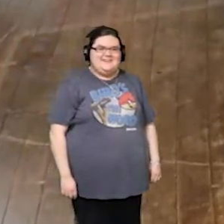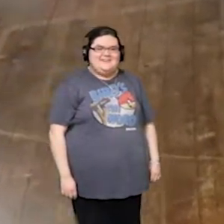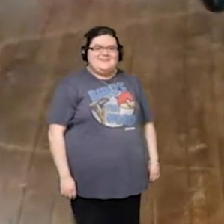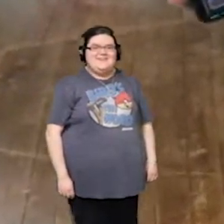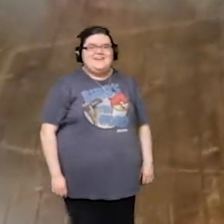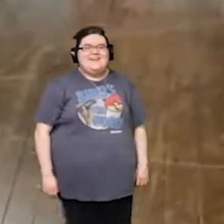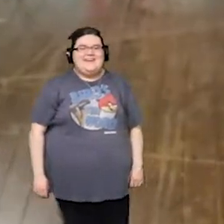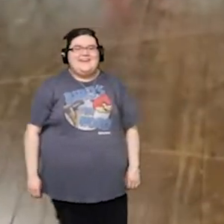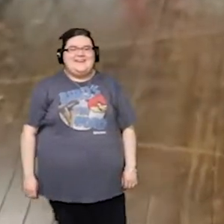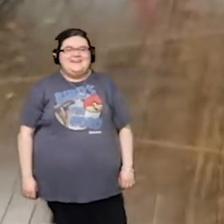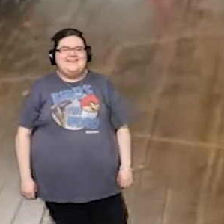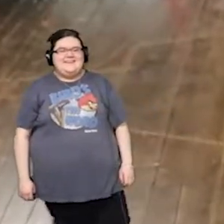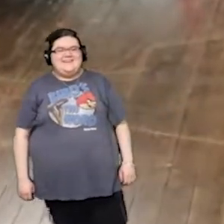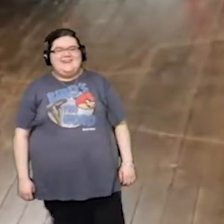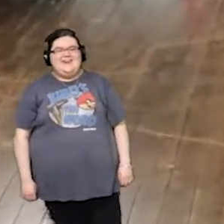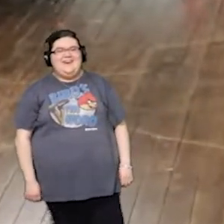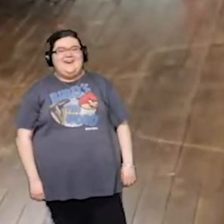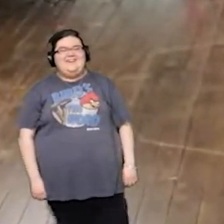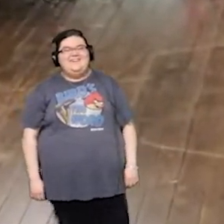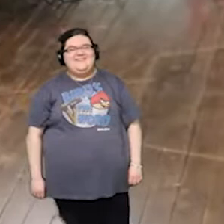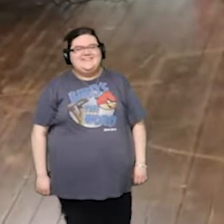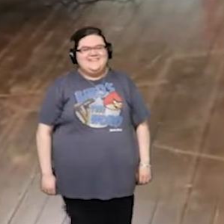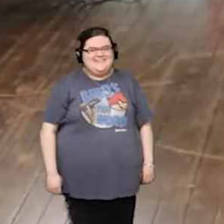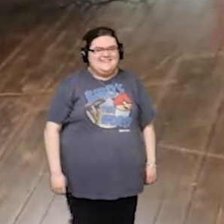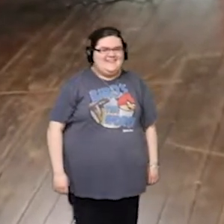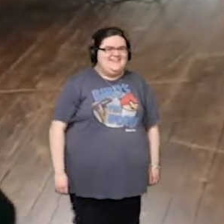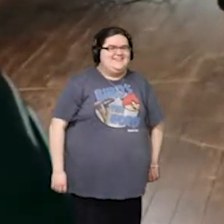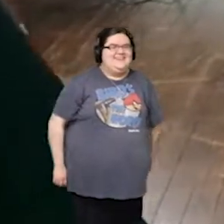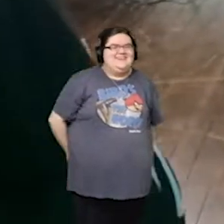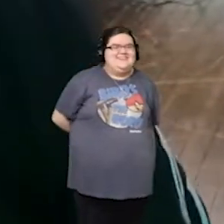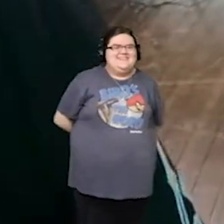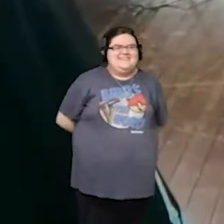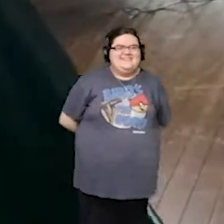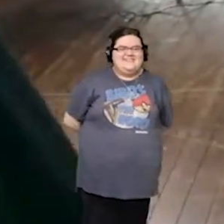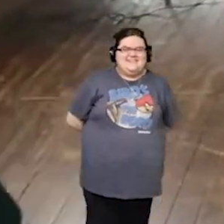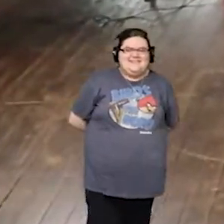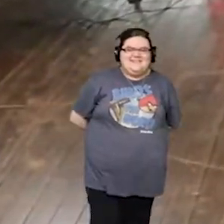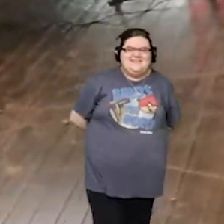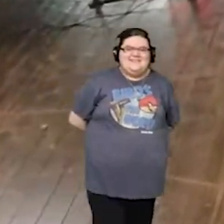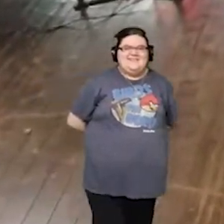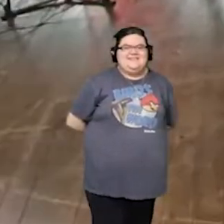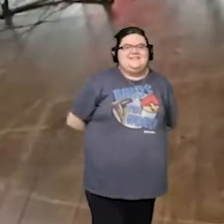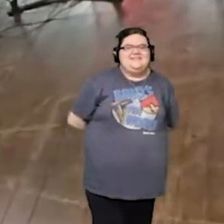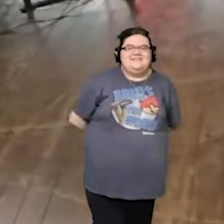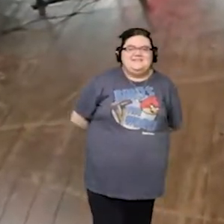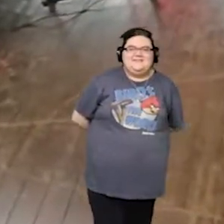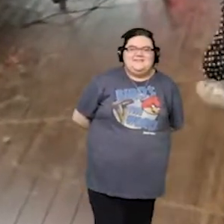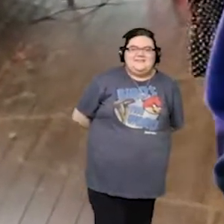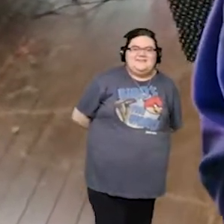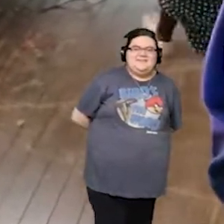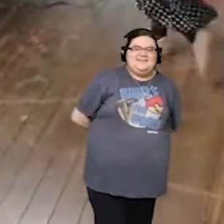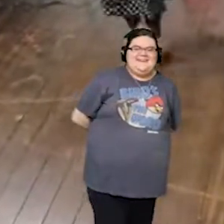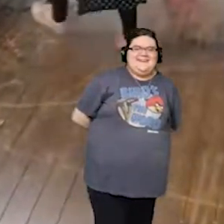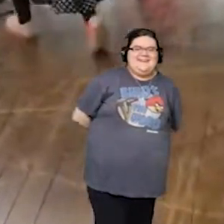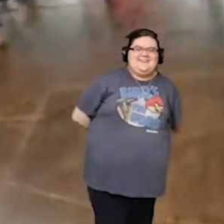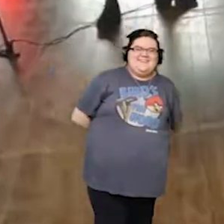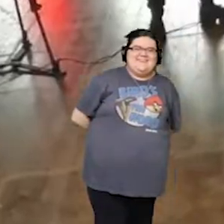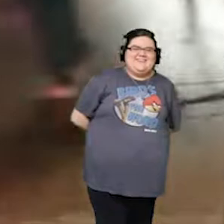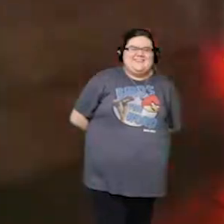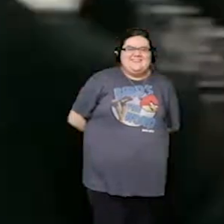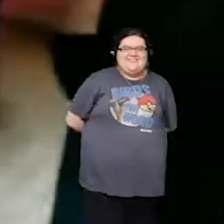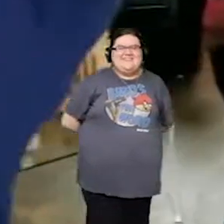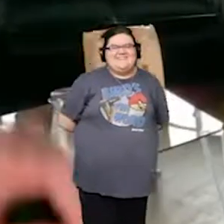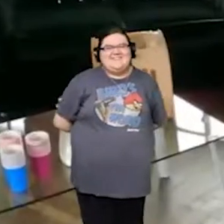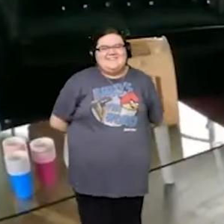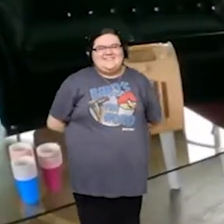No. Who did he get? It says Ethan. Oh, it says Ethan. It's me. I don't mind. I don't mind, bro. As long as it's not JJ. I could do some bits with this, you know. Maybe